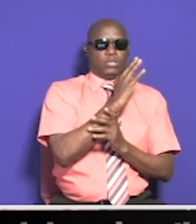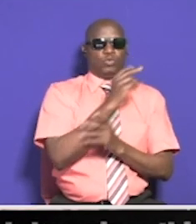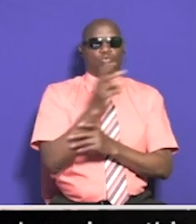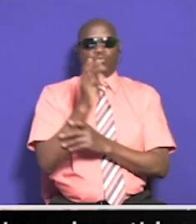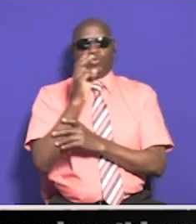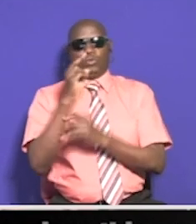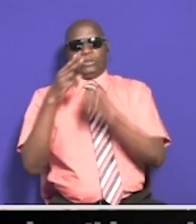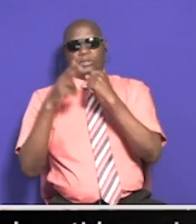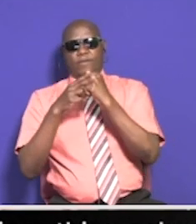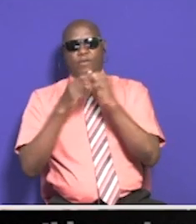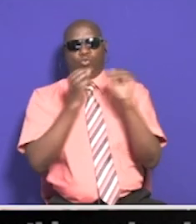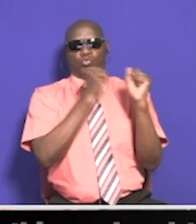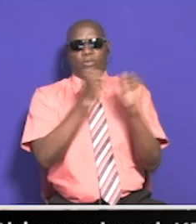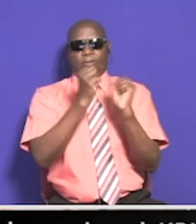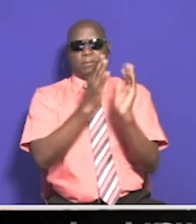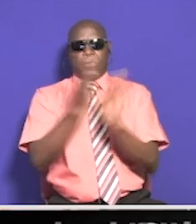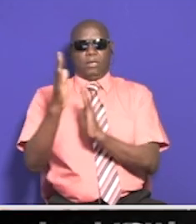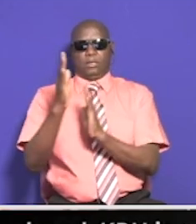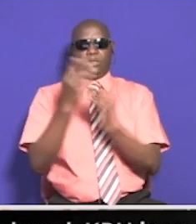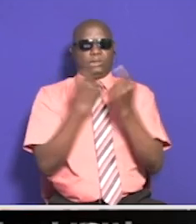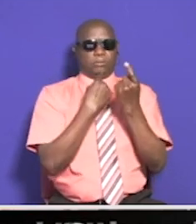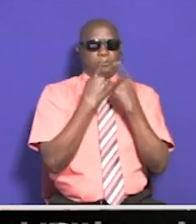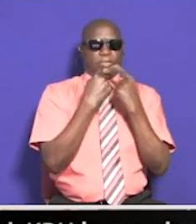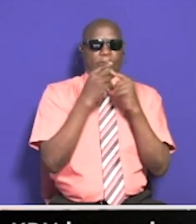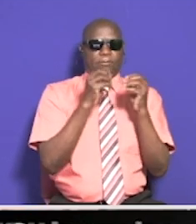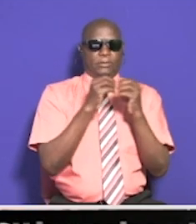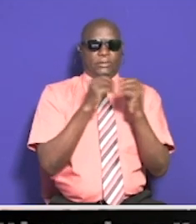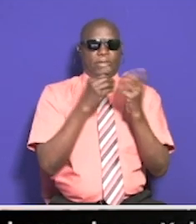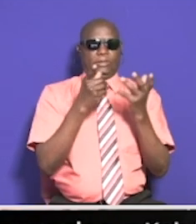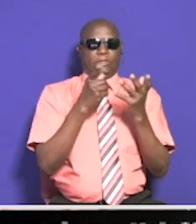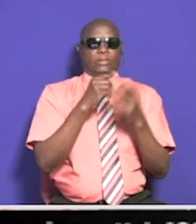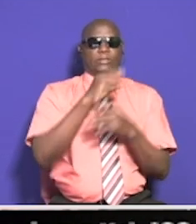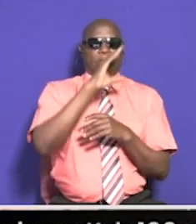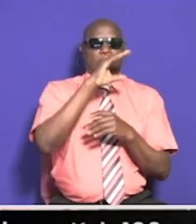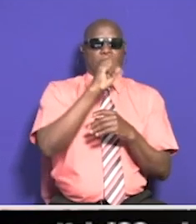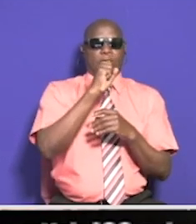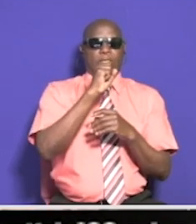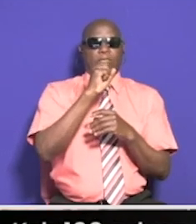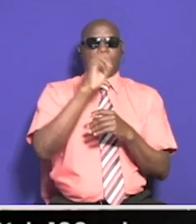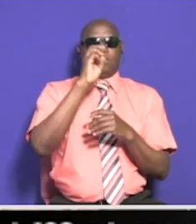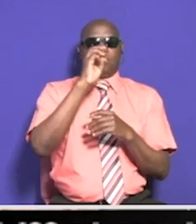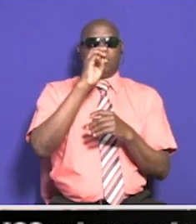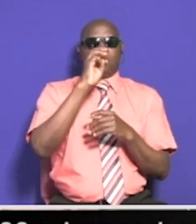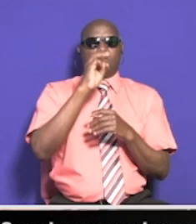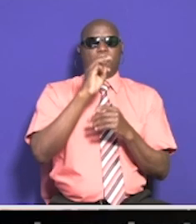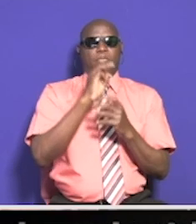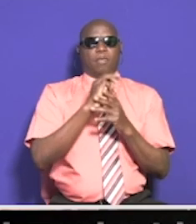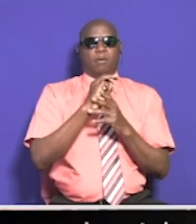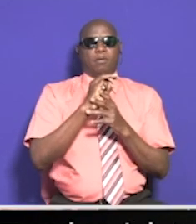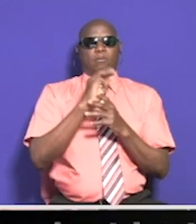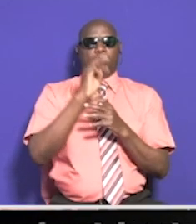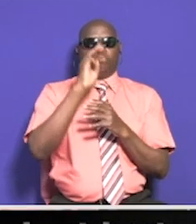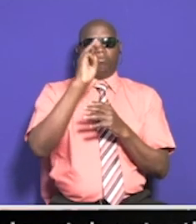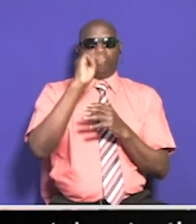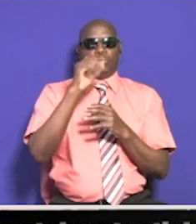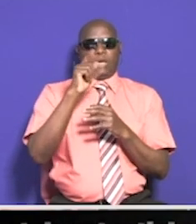2027 strategic plan. Speaking at the event, Prime Cabinet Secretary Musalia Mudavadi stated that the five-year